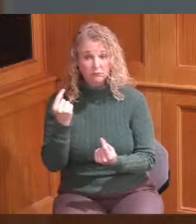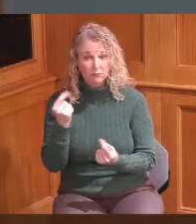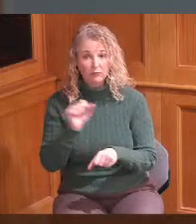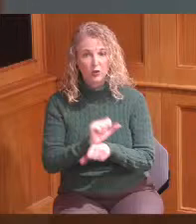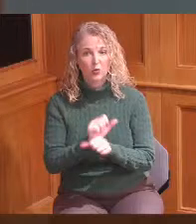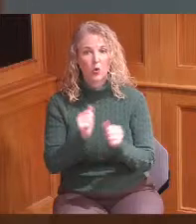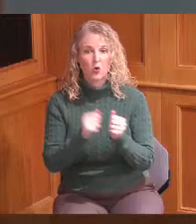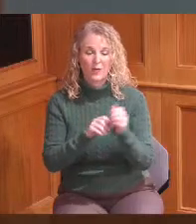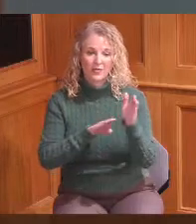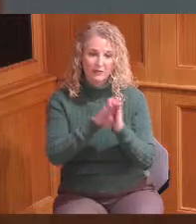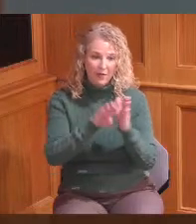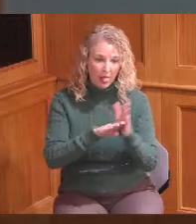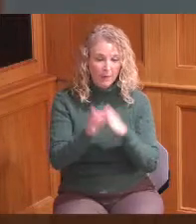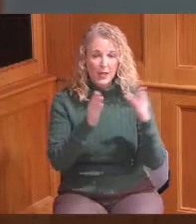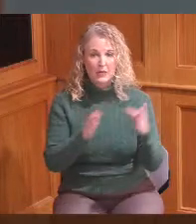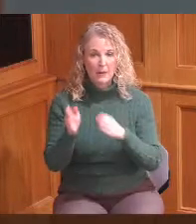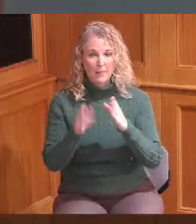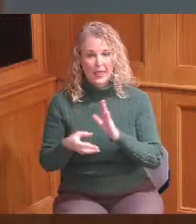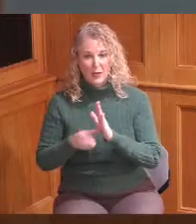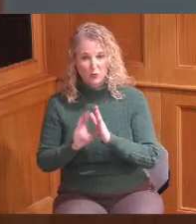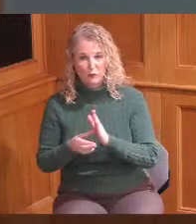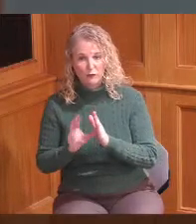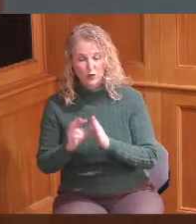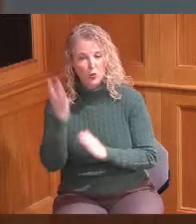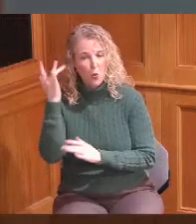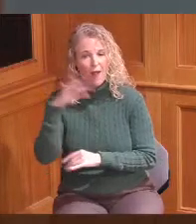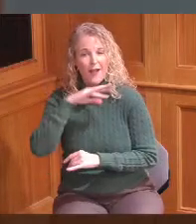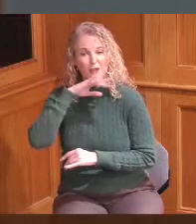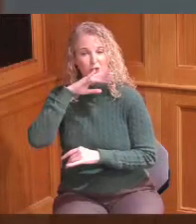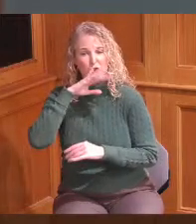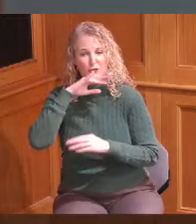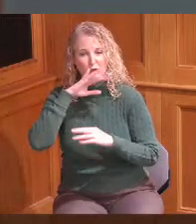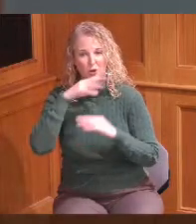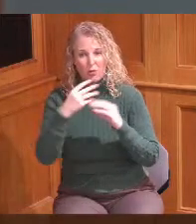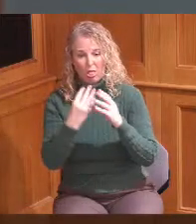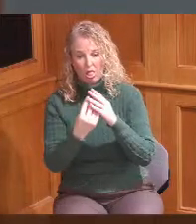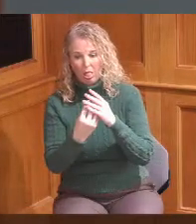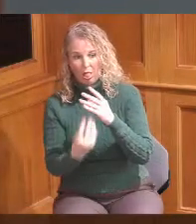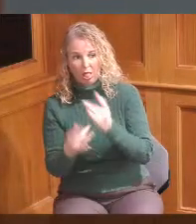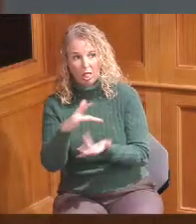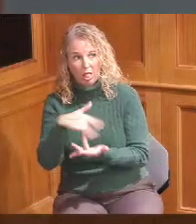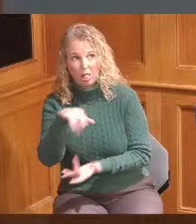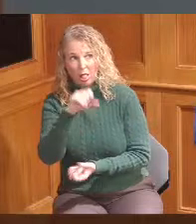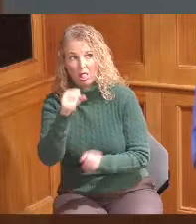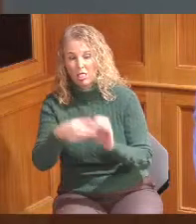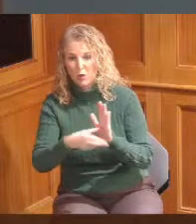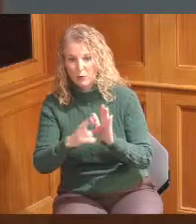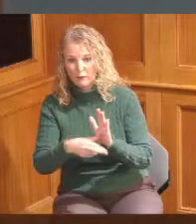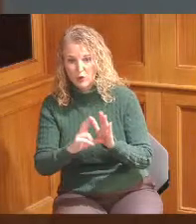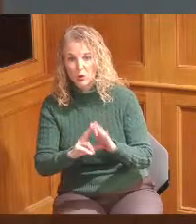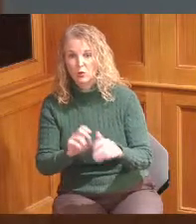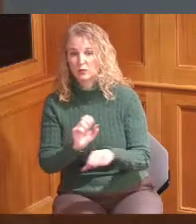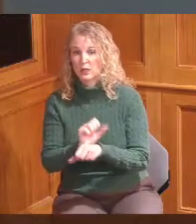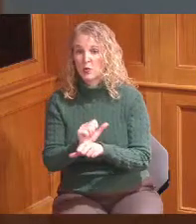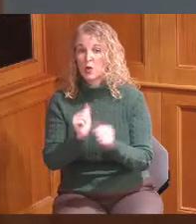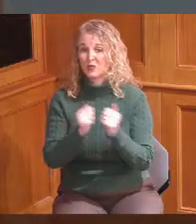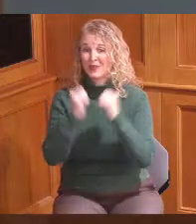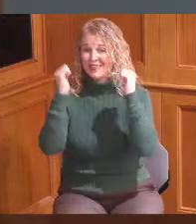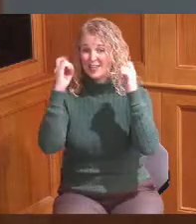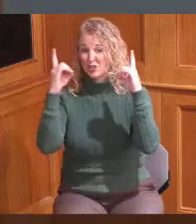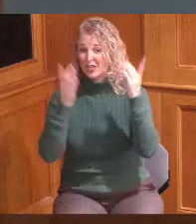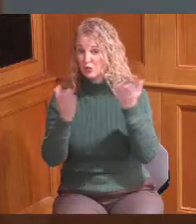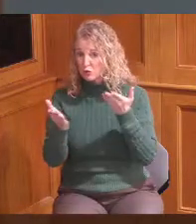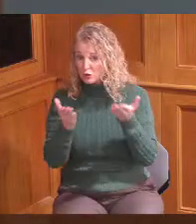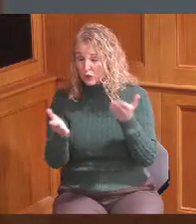plan review for erosion and sediment control for the stormwater district. They also work with the district to provide educational services to